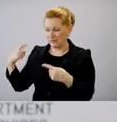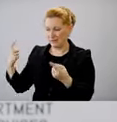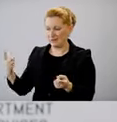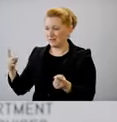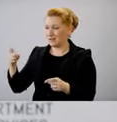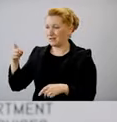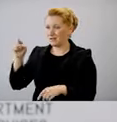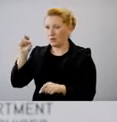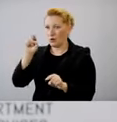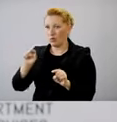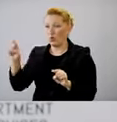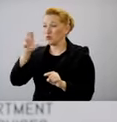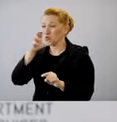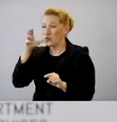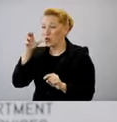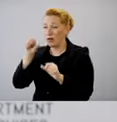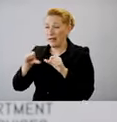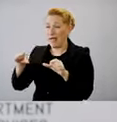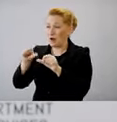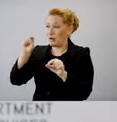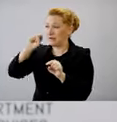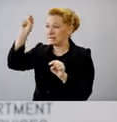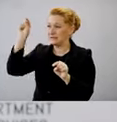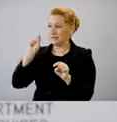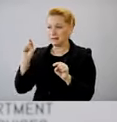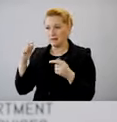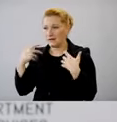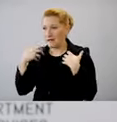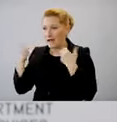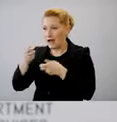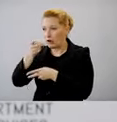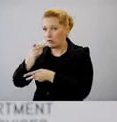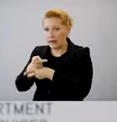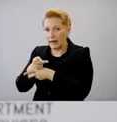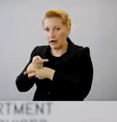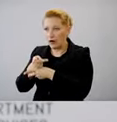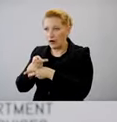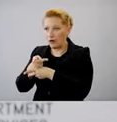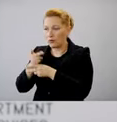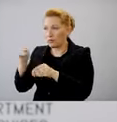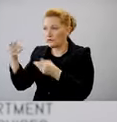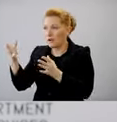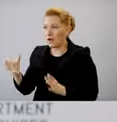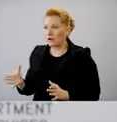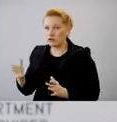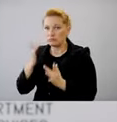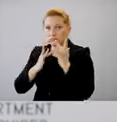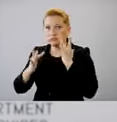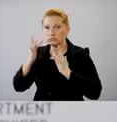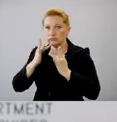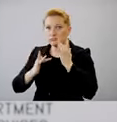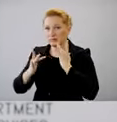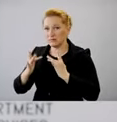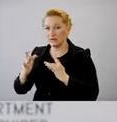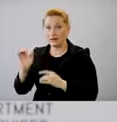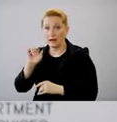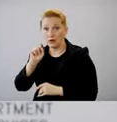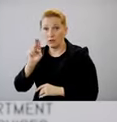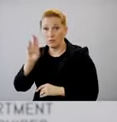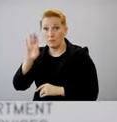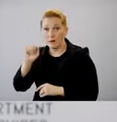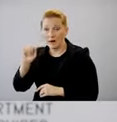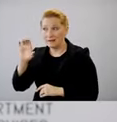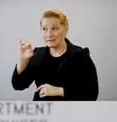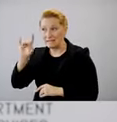healthcare provider shortage areas, and during the first surge, some of those areas like Tuba City and stuff were hit pretty hard during those first surges. So is that something